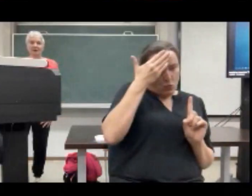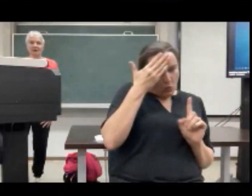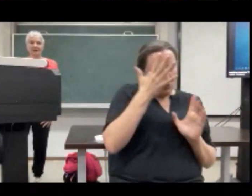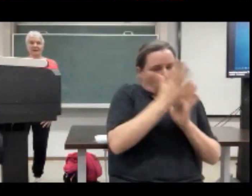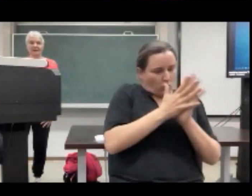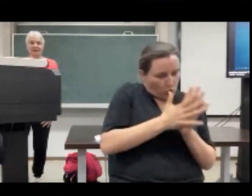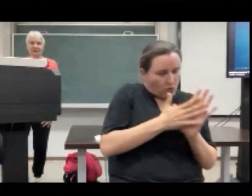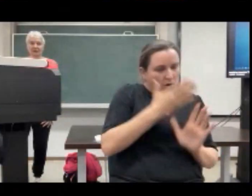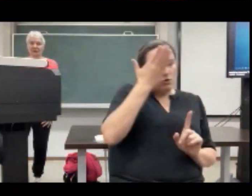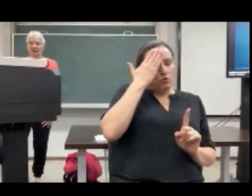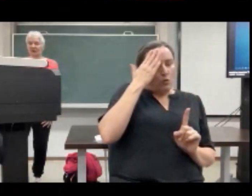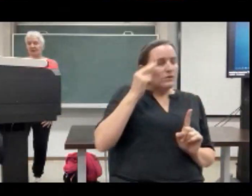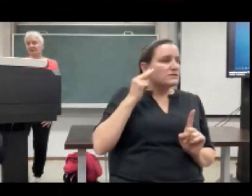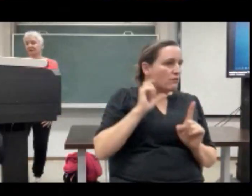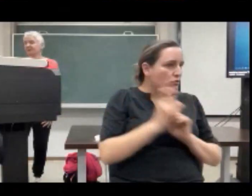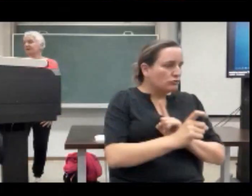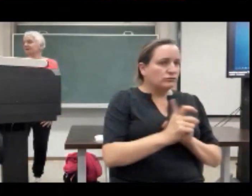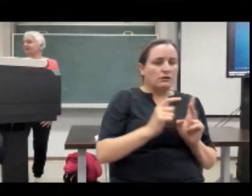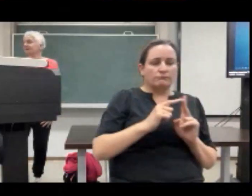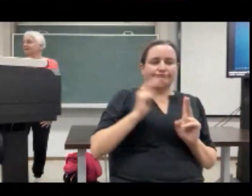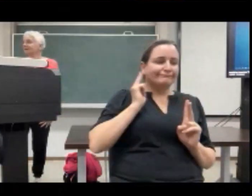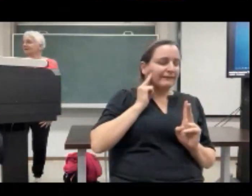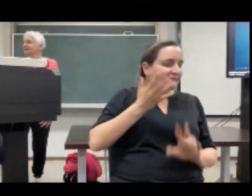and the experiences of the deaf community.